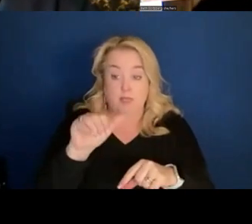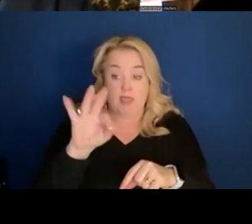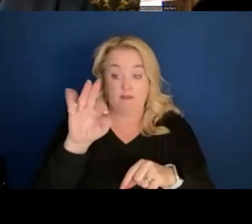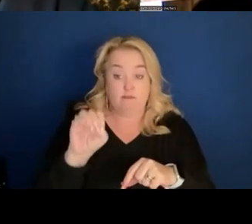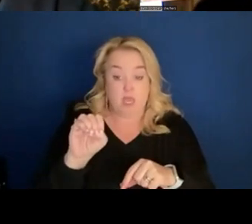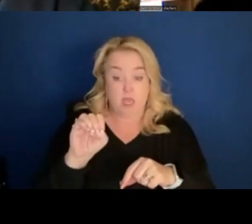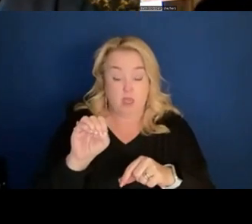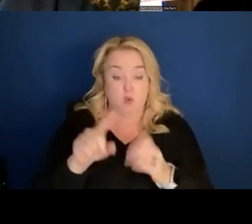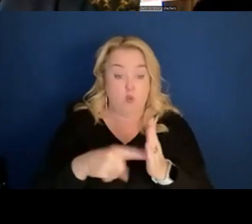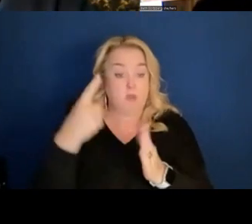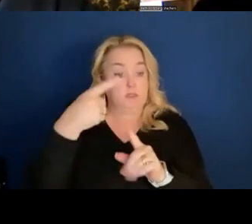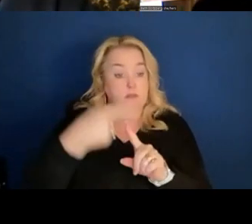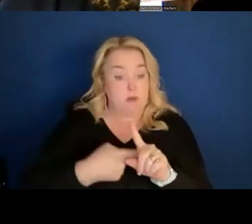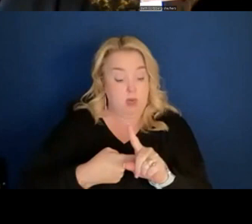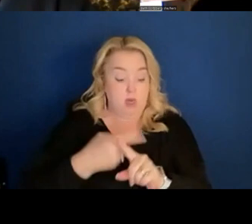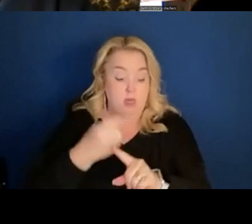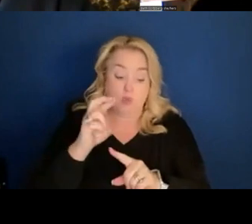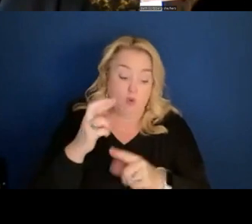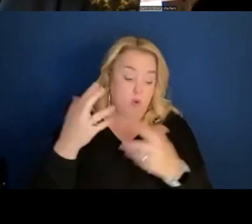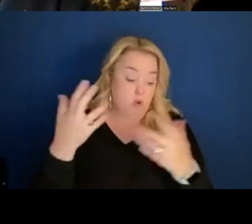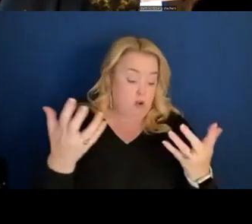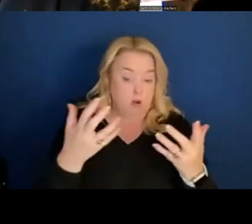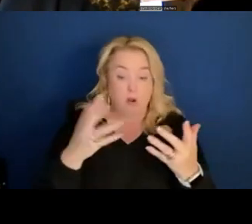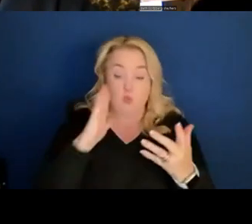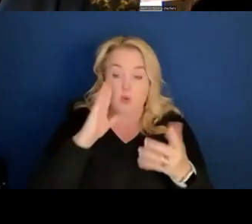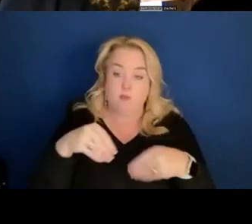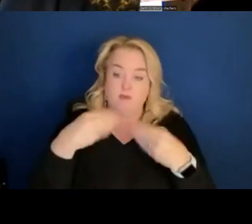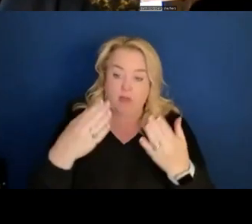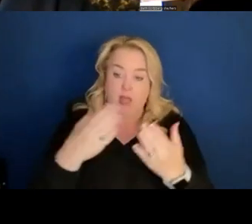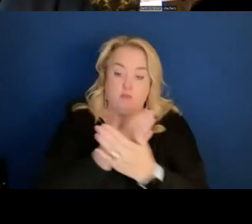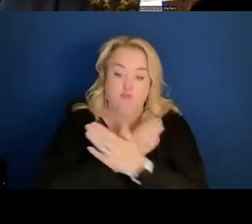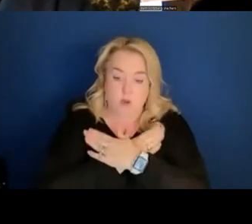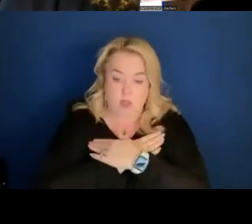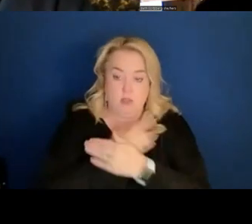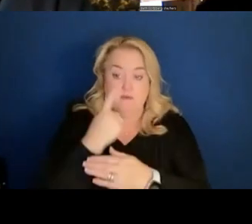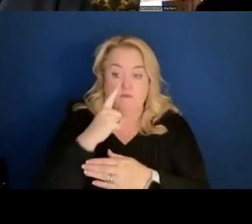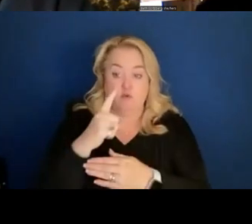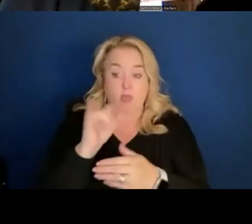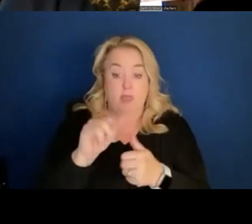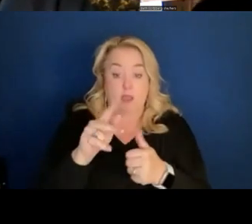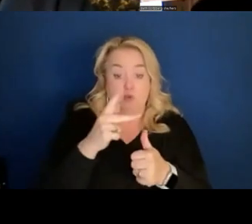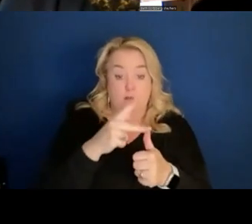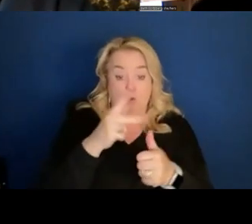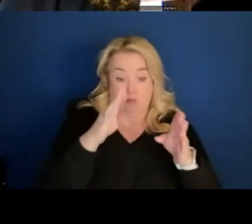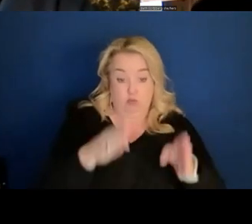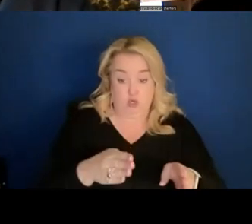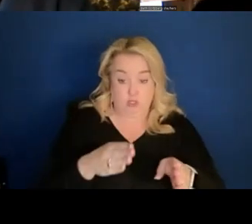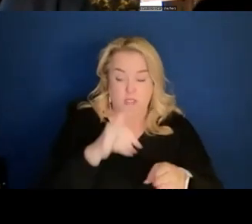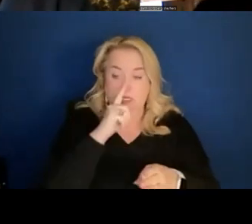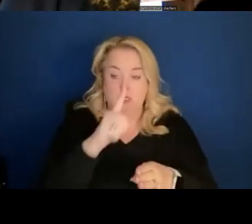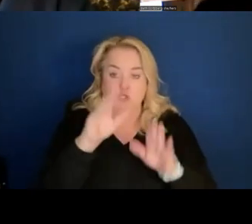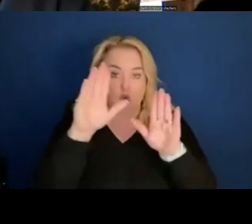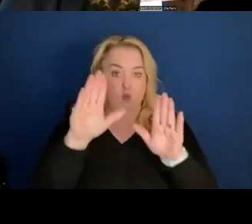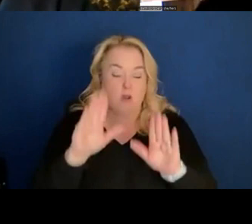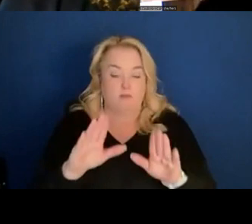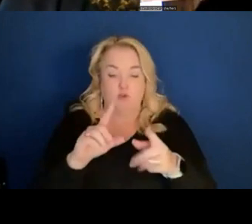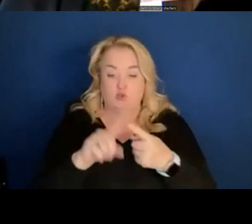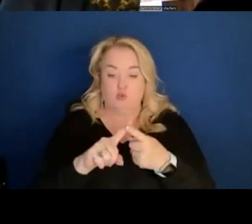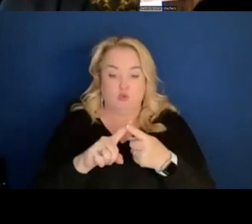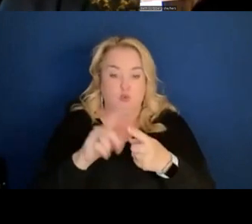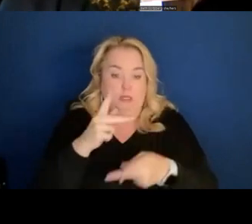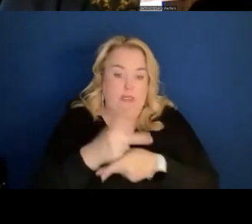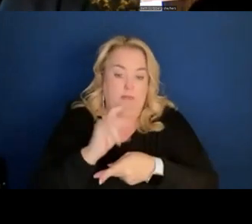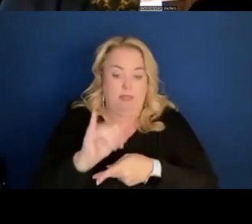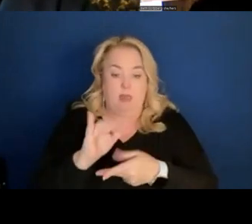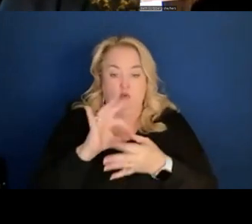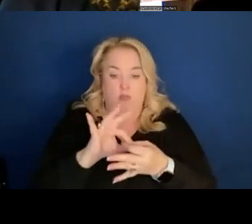month, let's say, then it provides a break for the primary person, and it's a wonderful way to keep that relationship